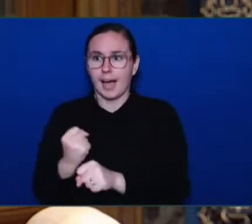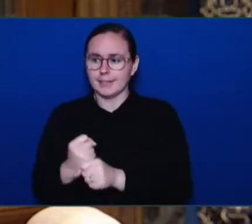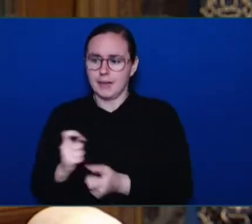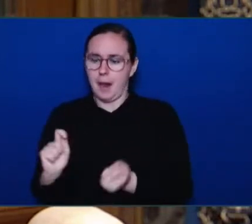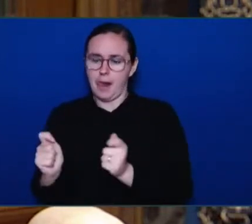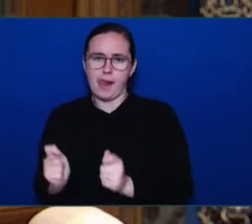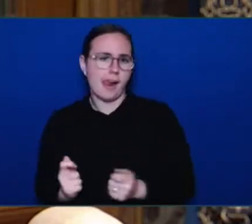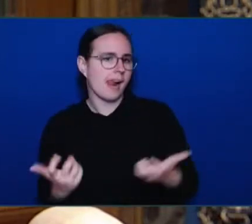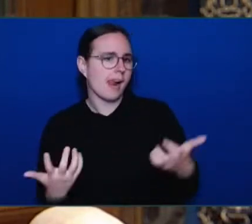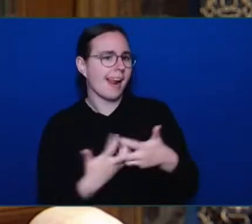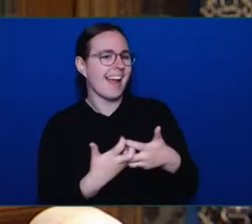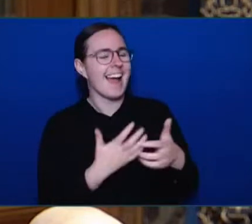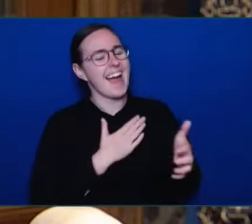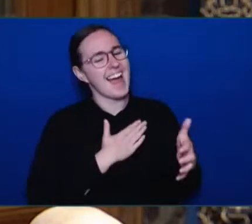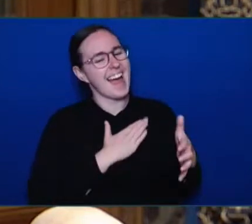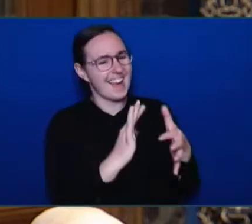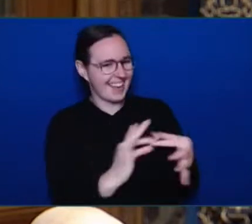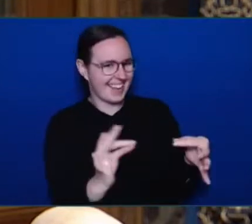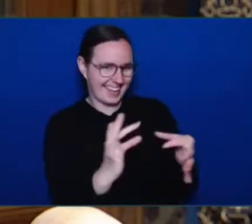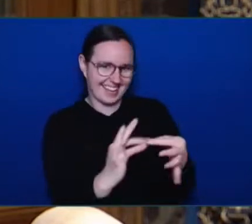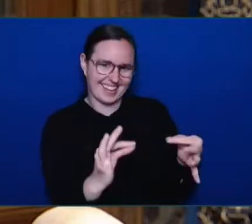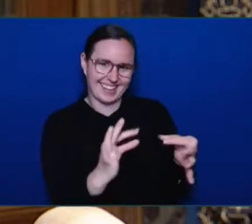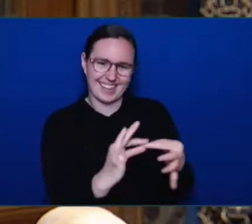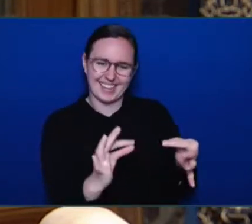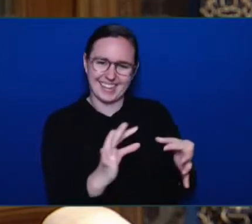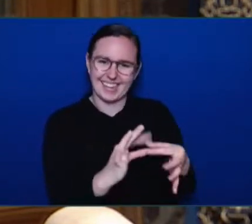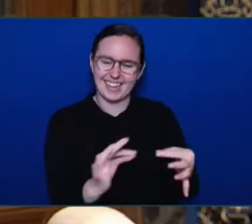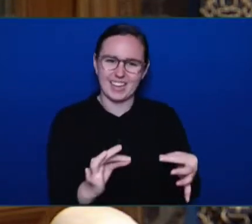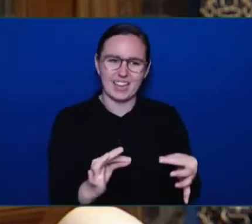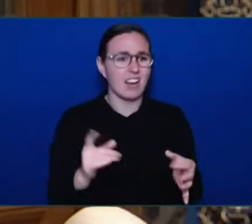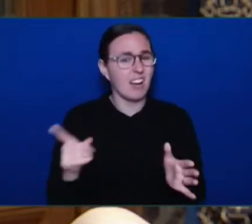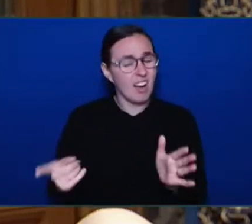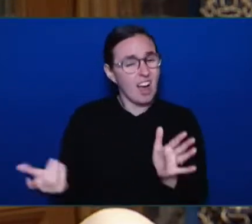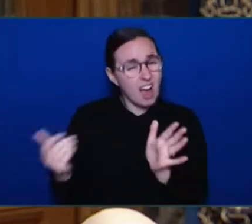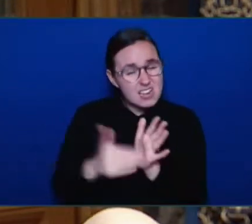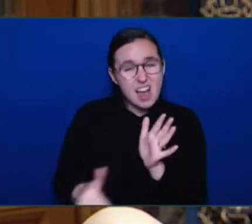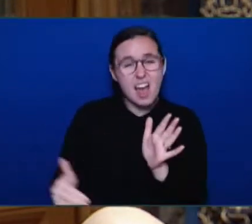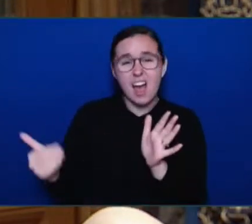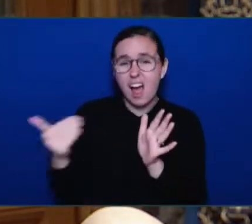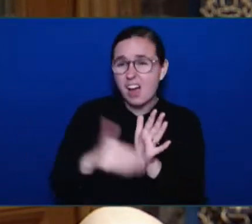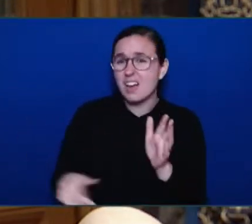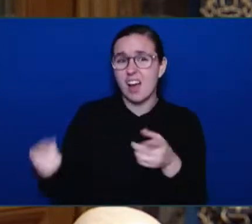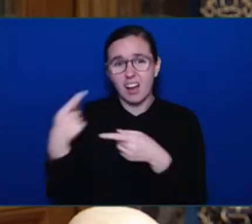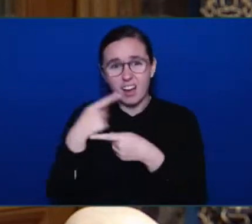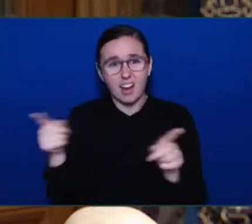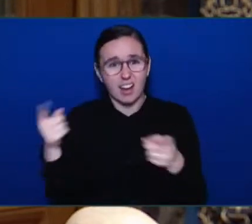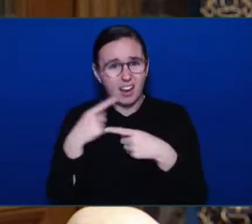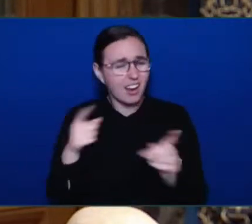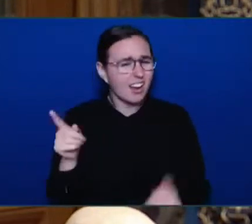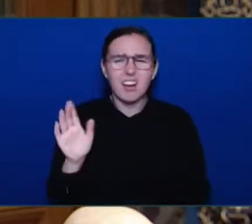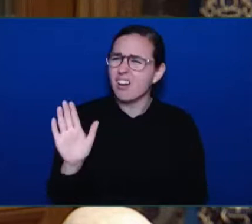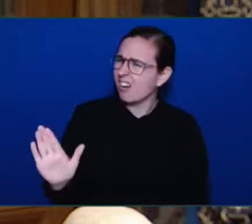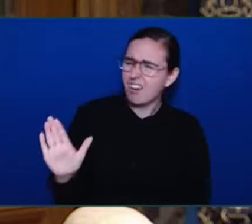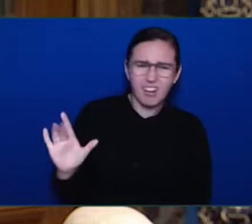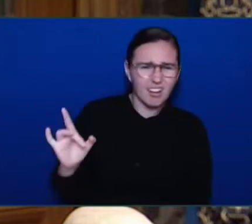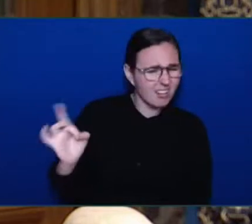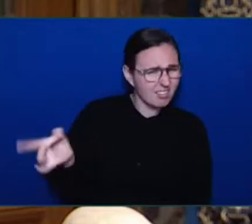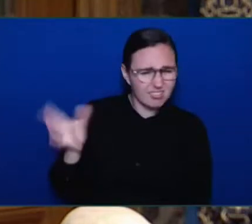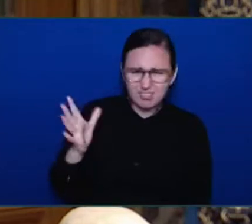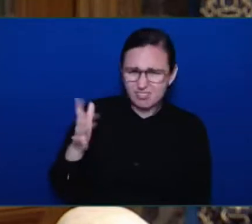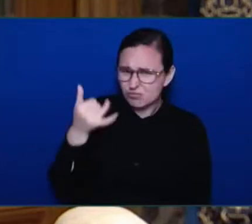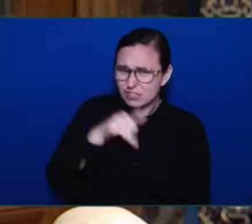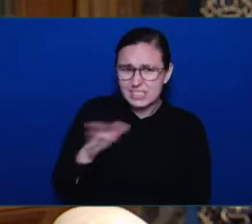and over again It is outrageous. that transmission outrageous. in schools was low,